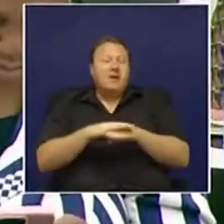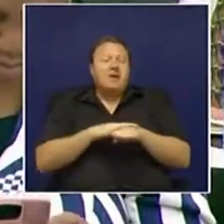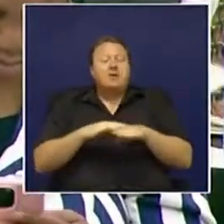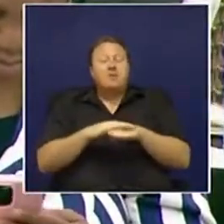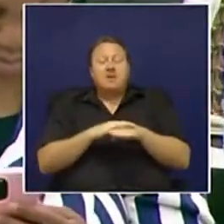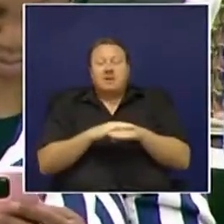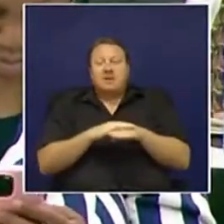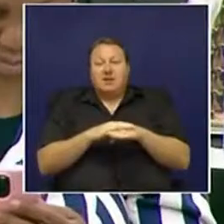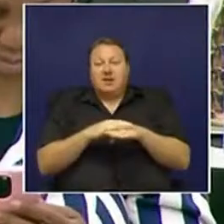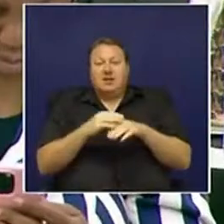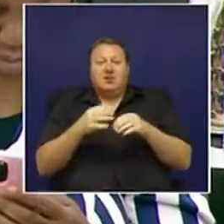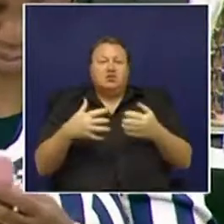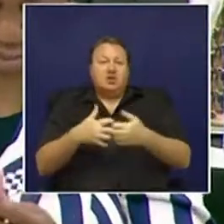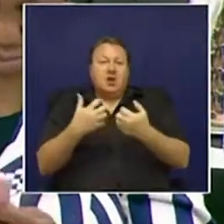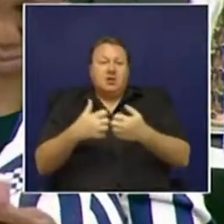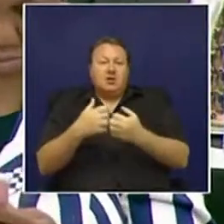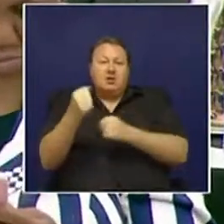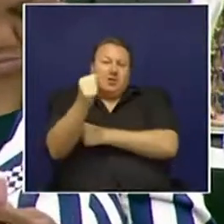with is old.